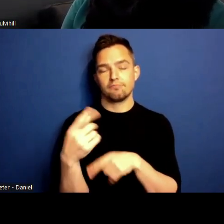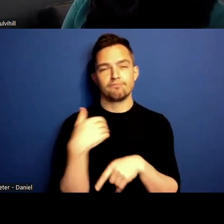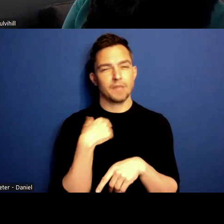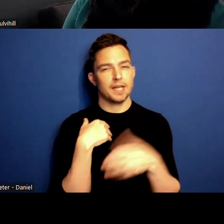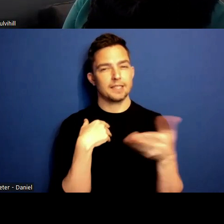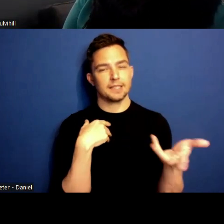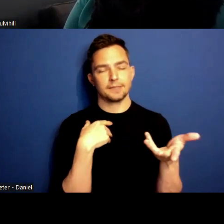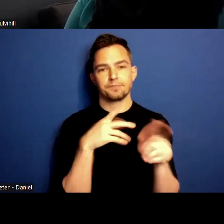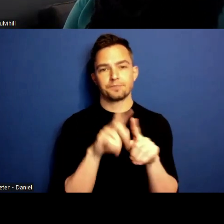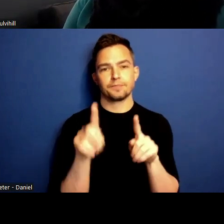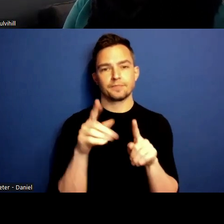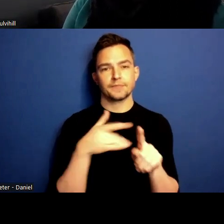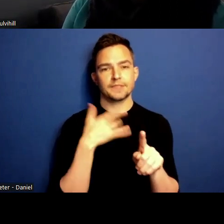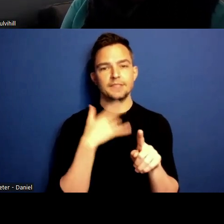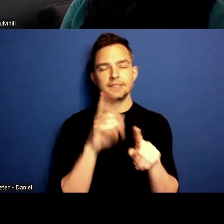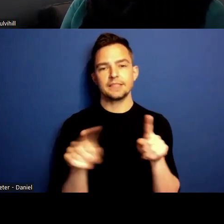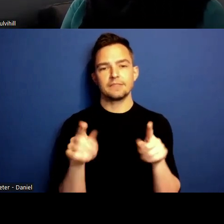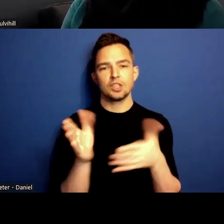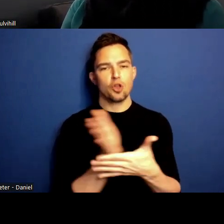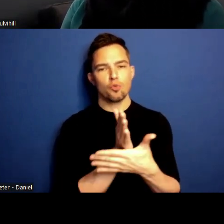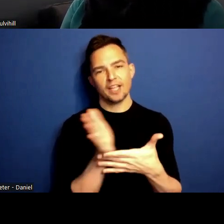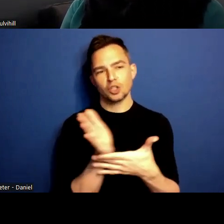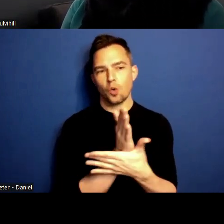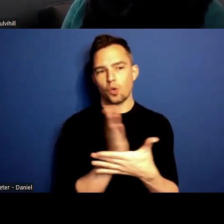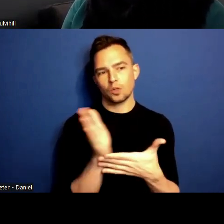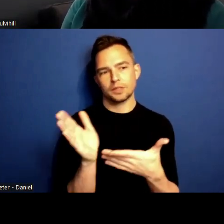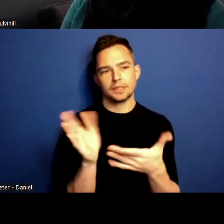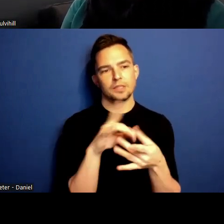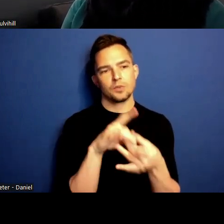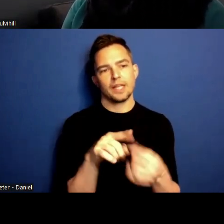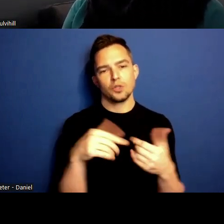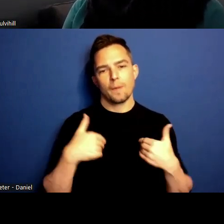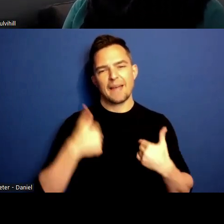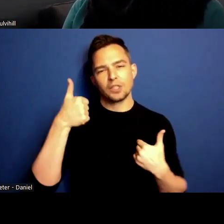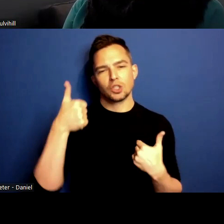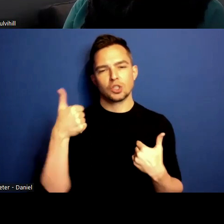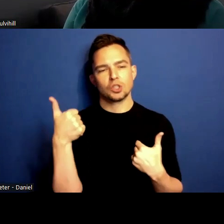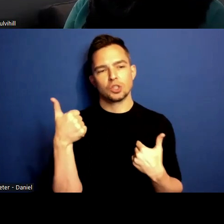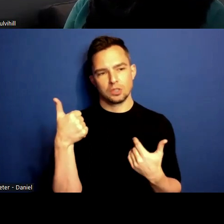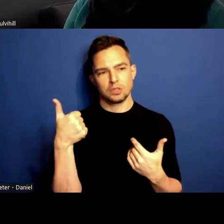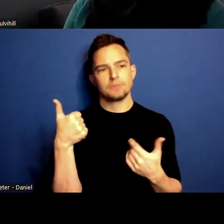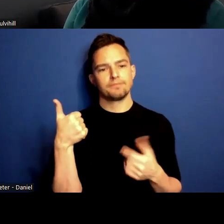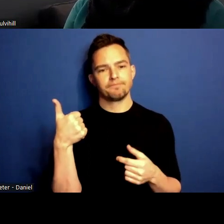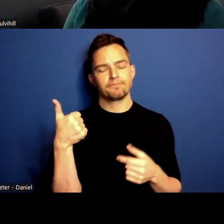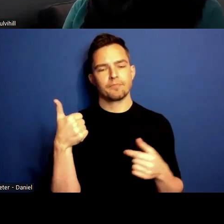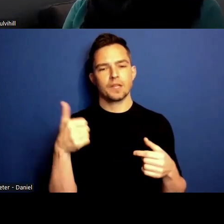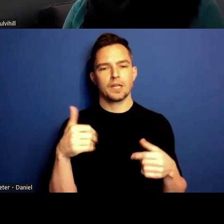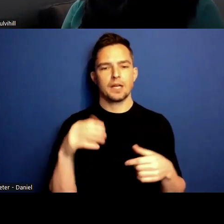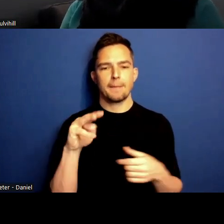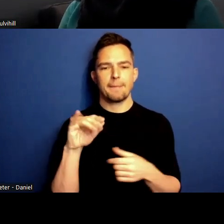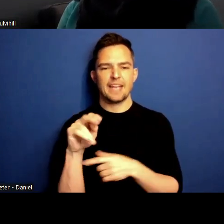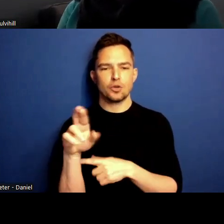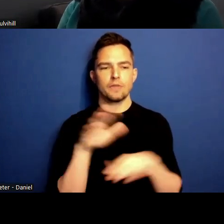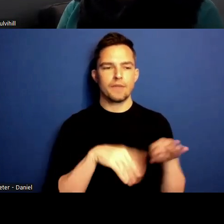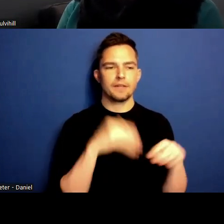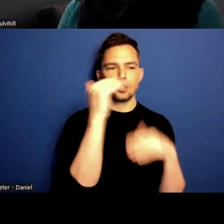a different feel and a different threshold when it comes to a minor than it does around an adult.